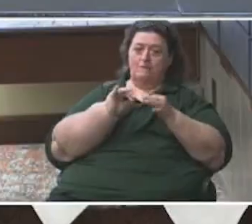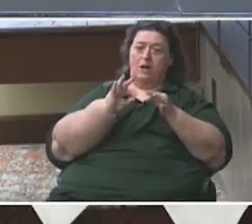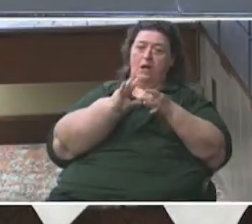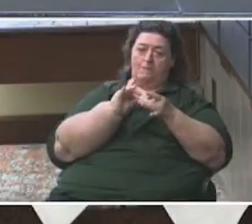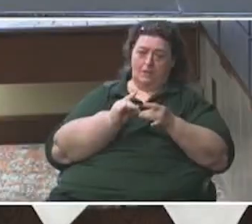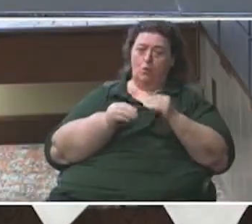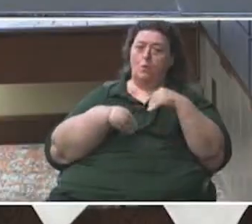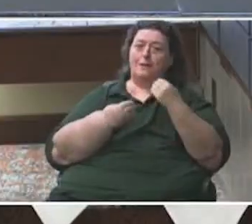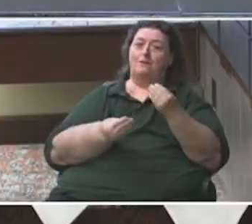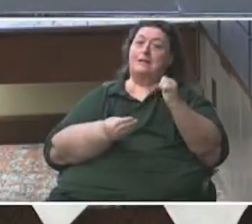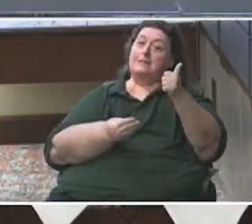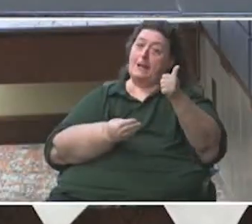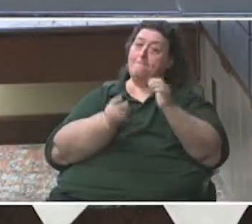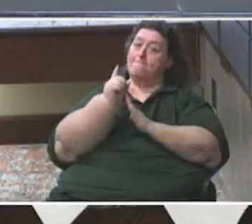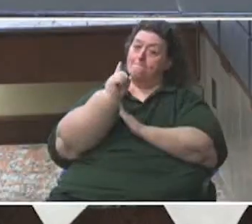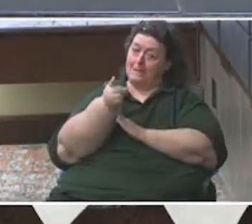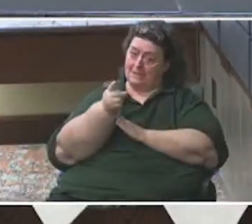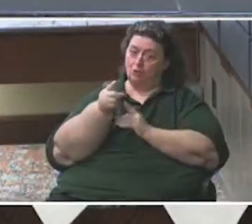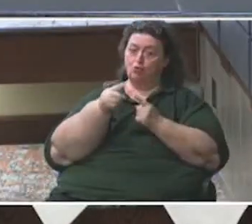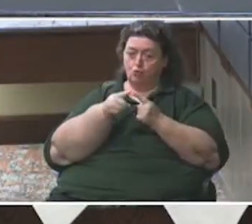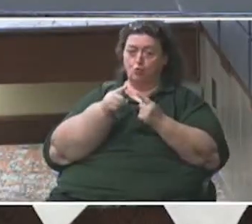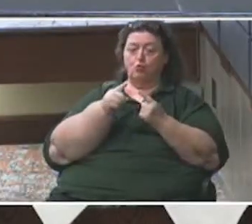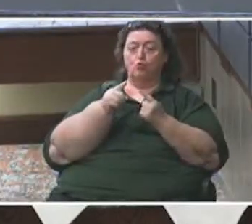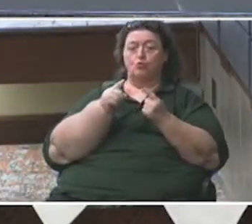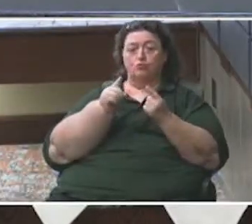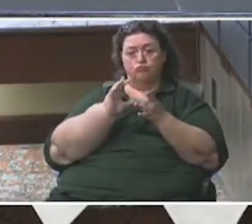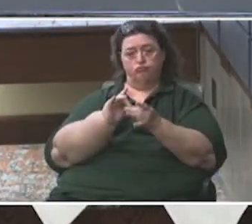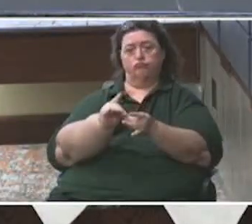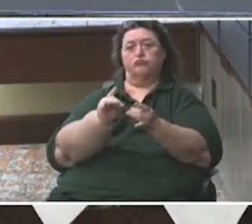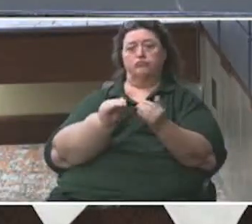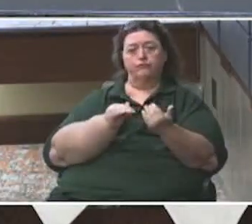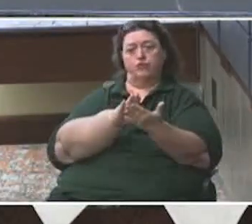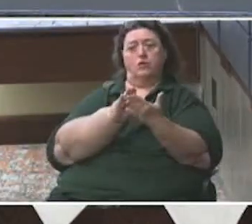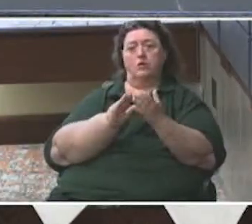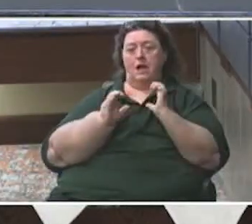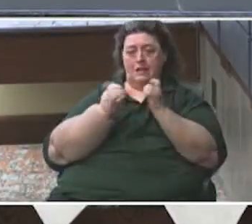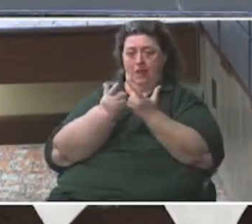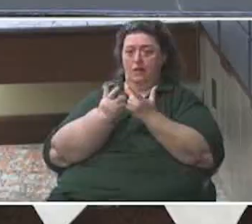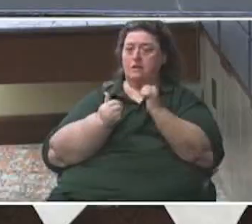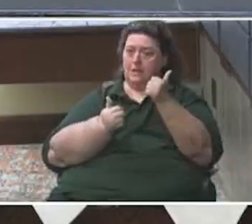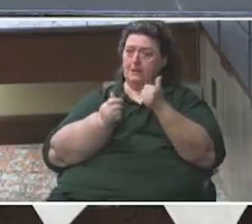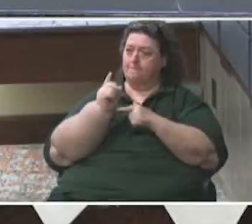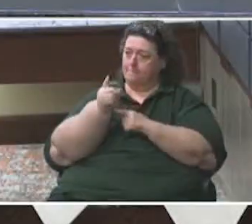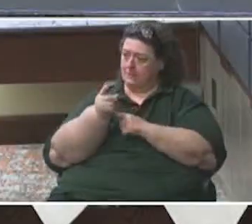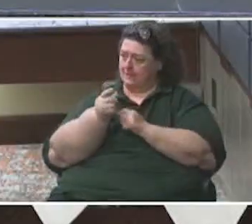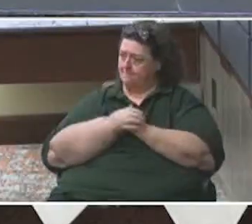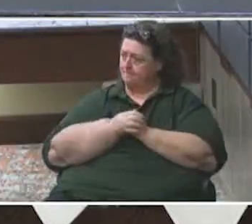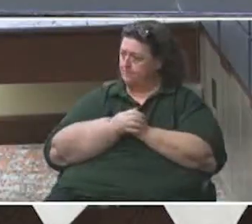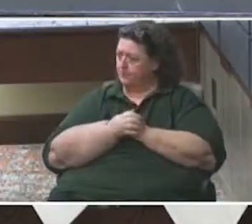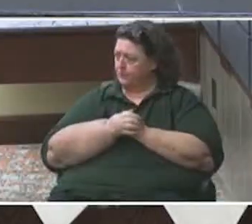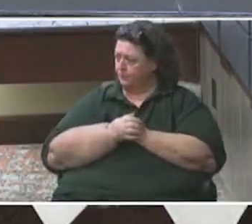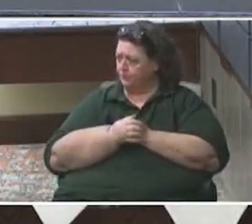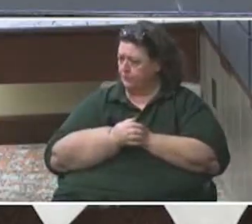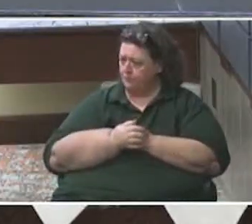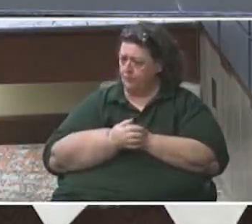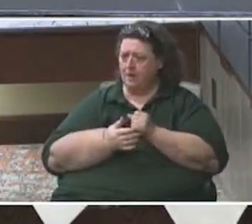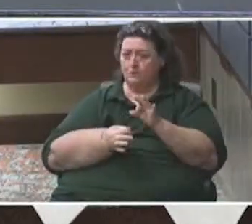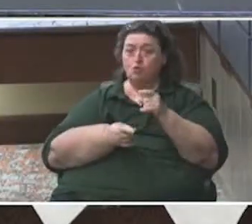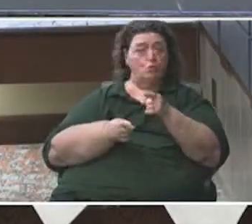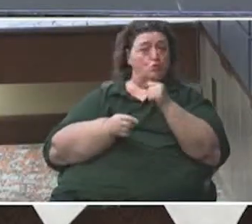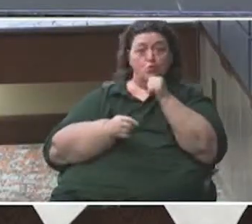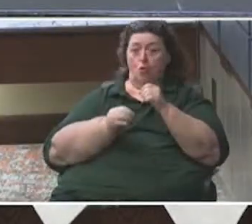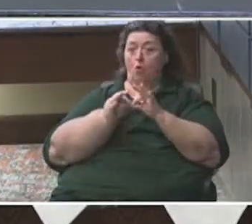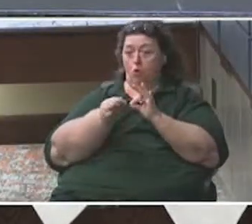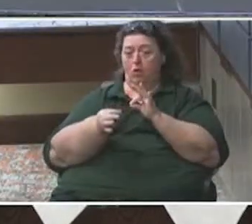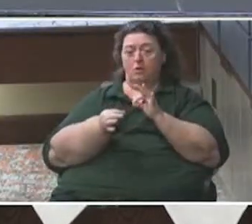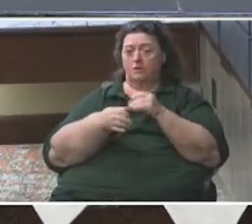be given 10 minutes to address the council. Please note that if you stand in support of a person getting 10 minutes to speak, you are forfeiting your right to speak on that item.